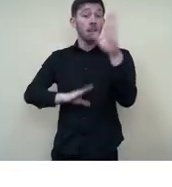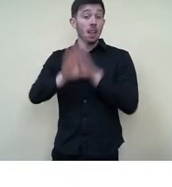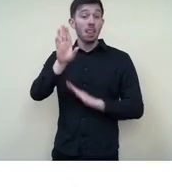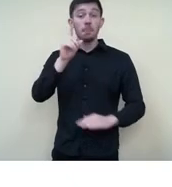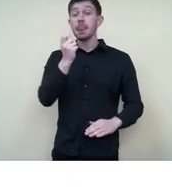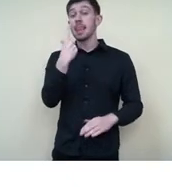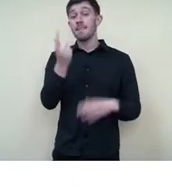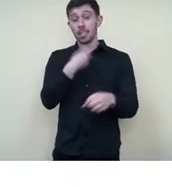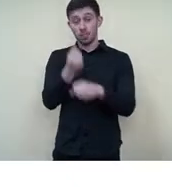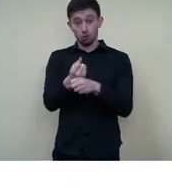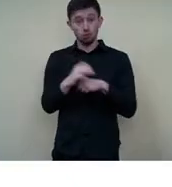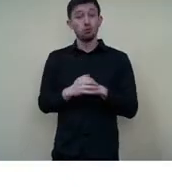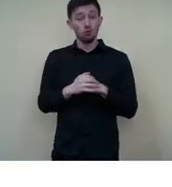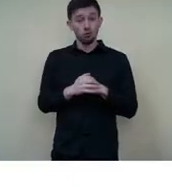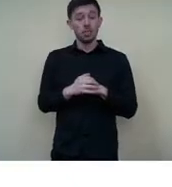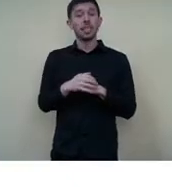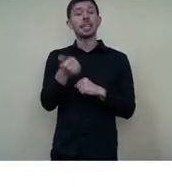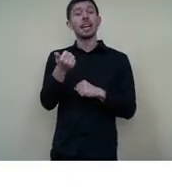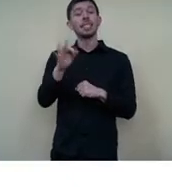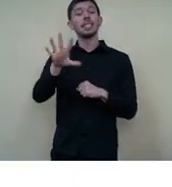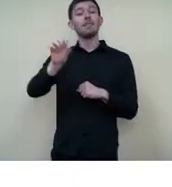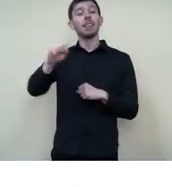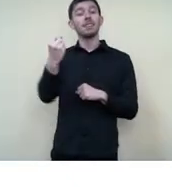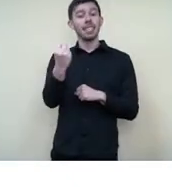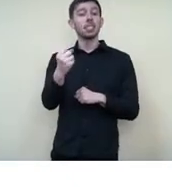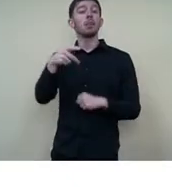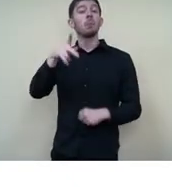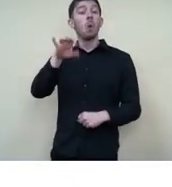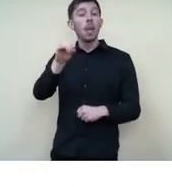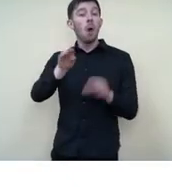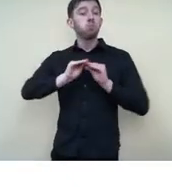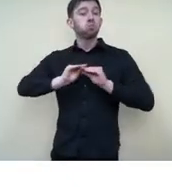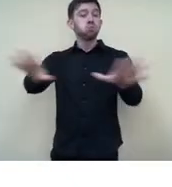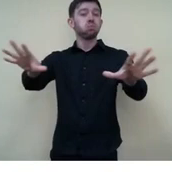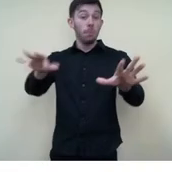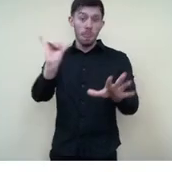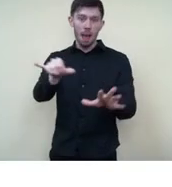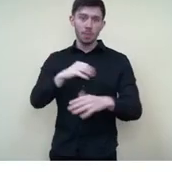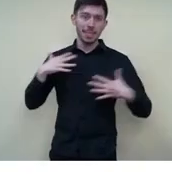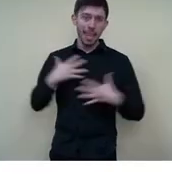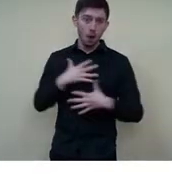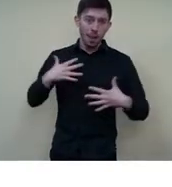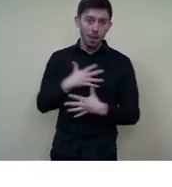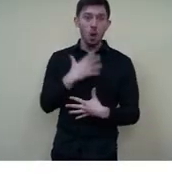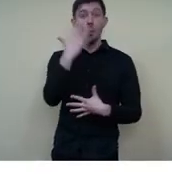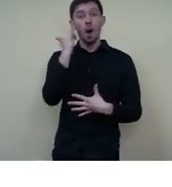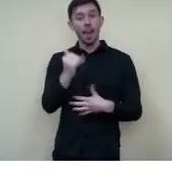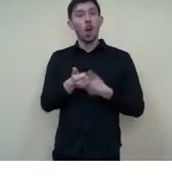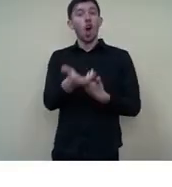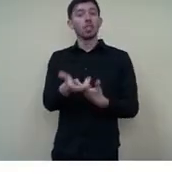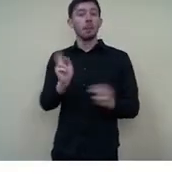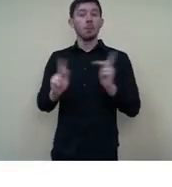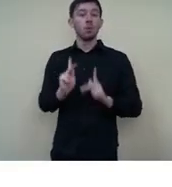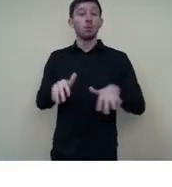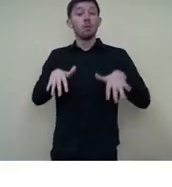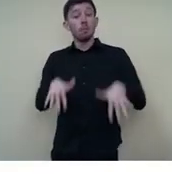11 years. In the 1950s, we had polio. The polio outbreak was really, really scary because it led to paralysis in